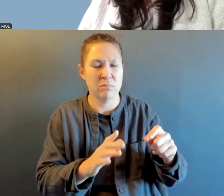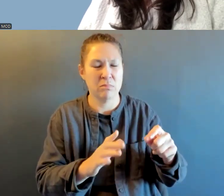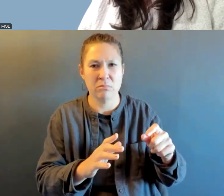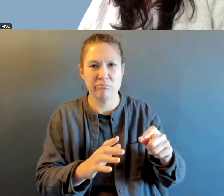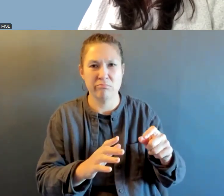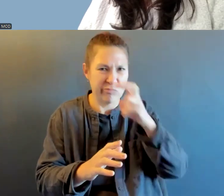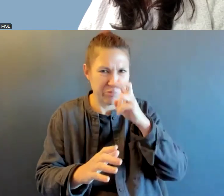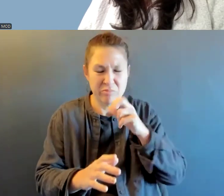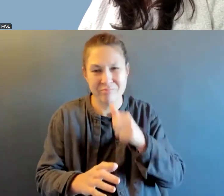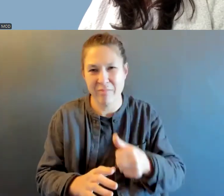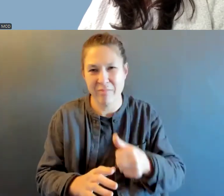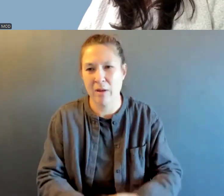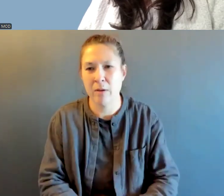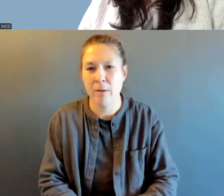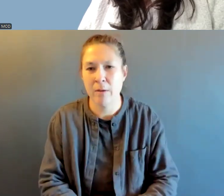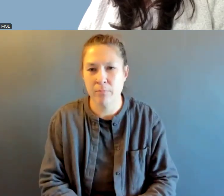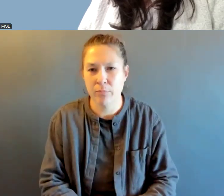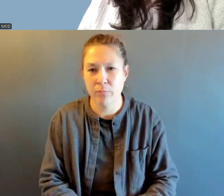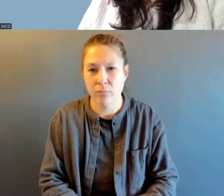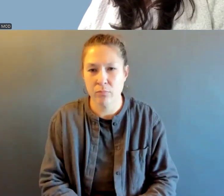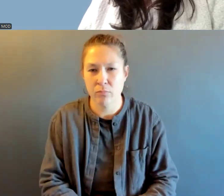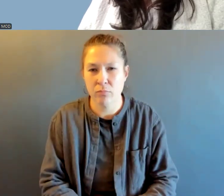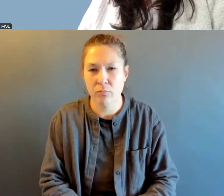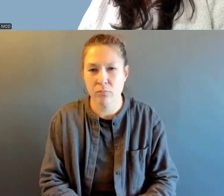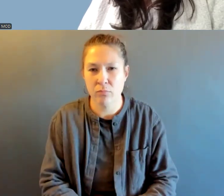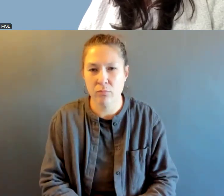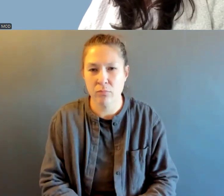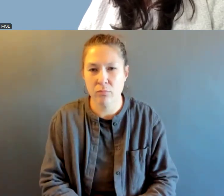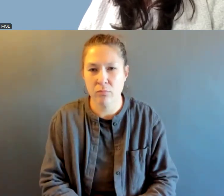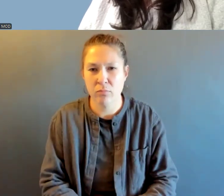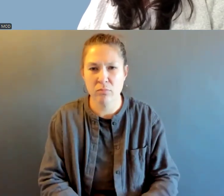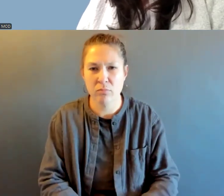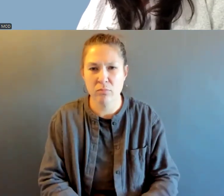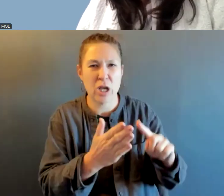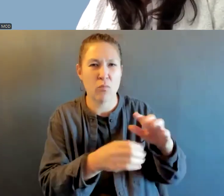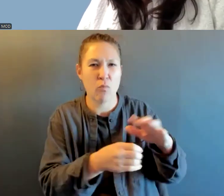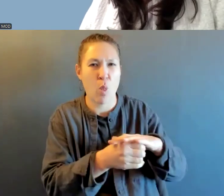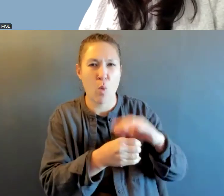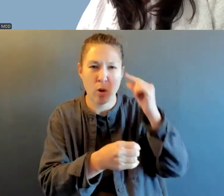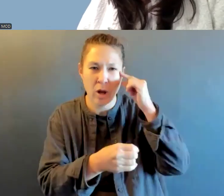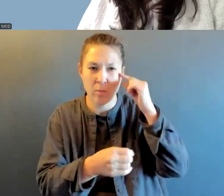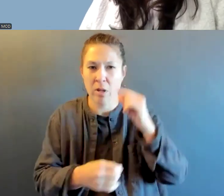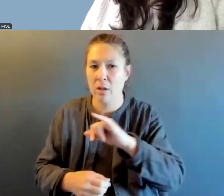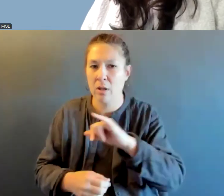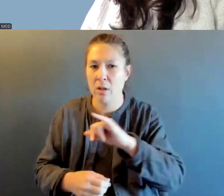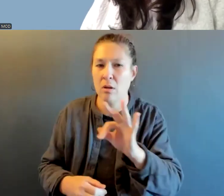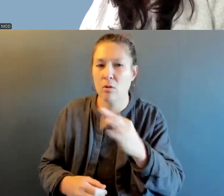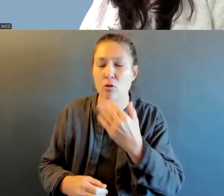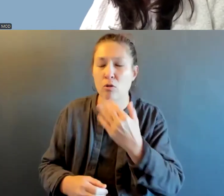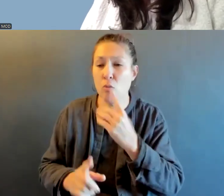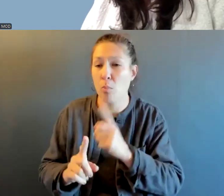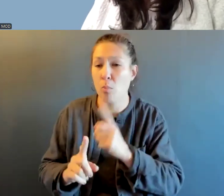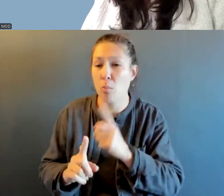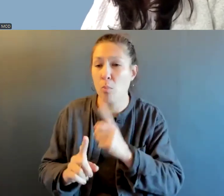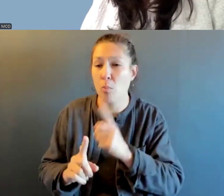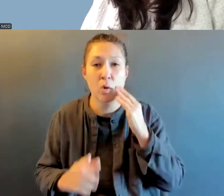municipal lines. So I would check with your government. That brings up a good point, Julia. When in Scituate,